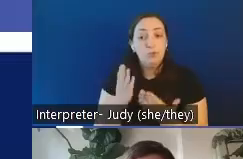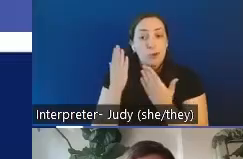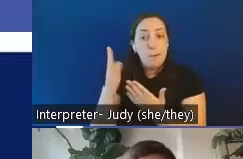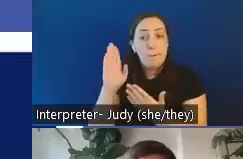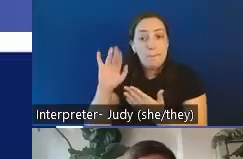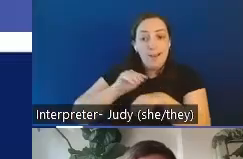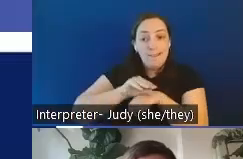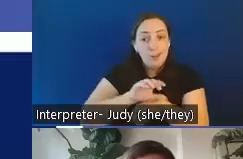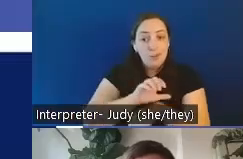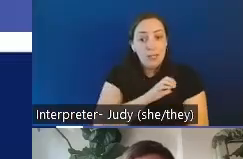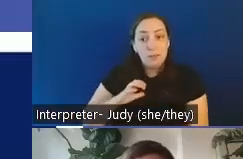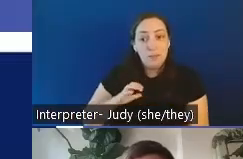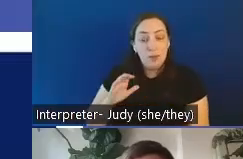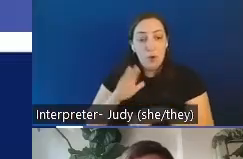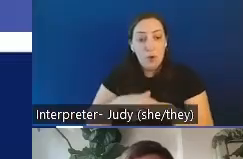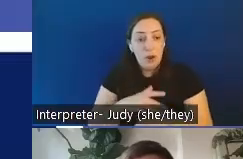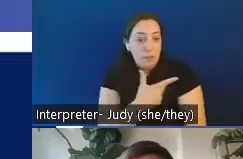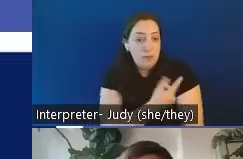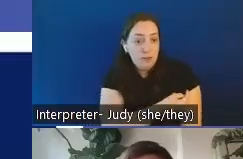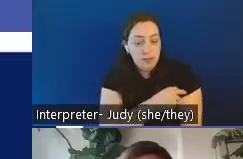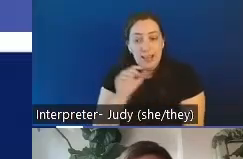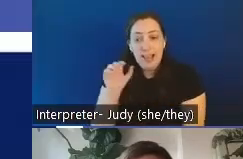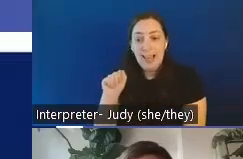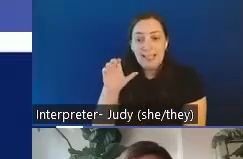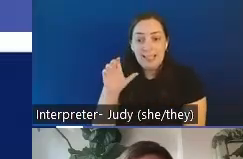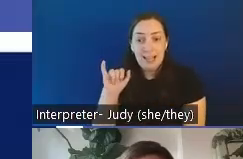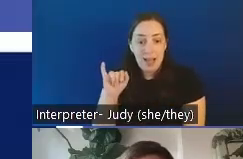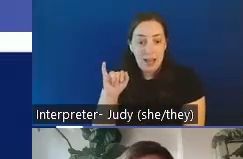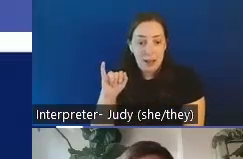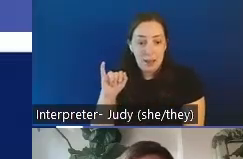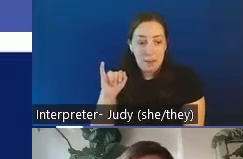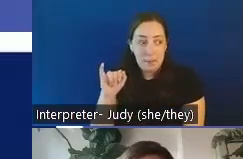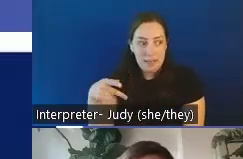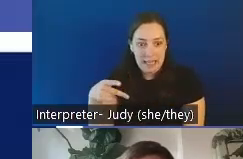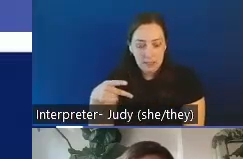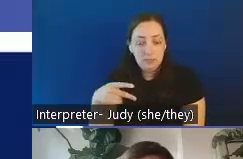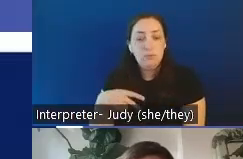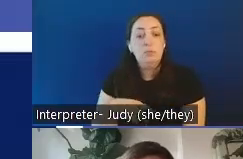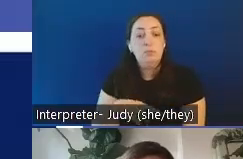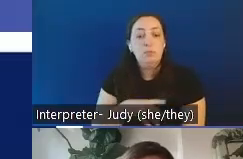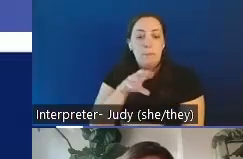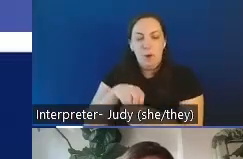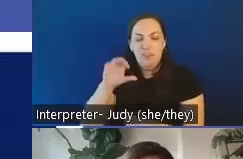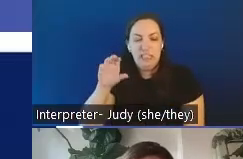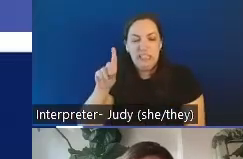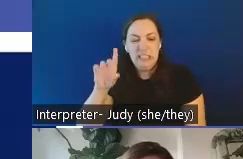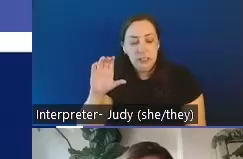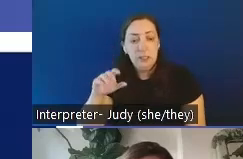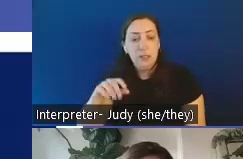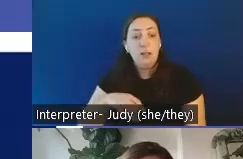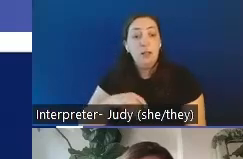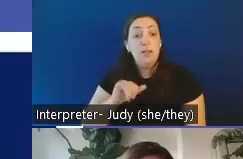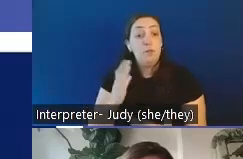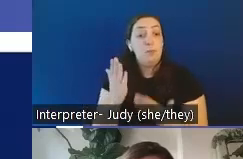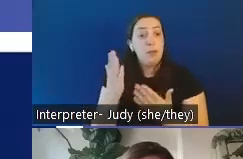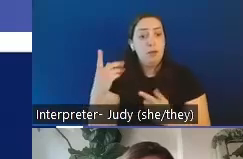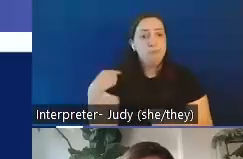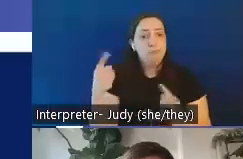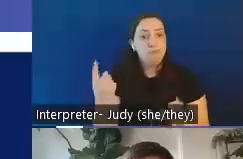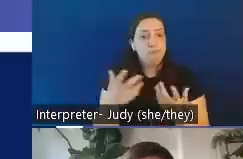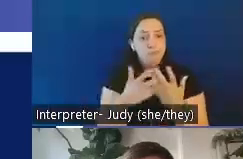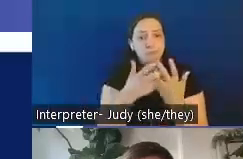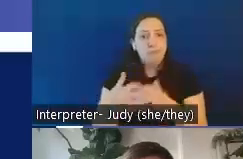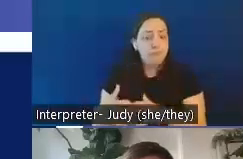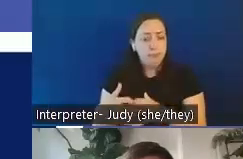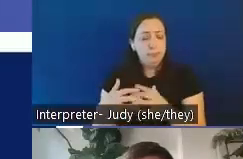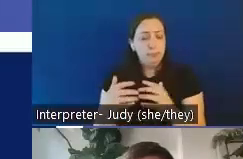Committee on Immunization Practices, or ACIP, that's part of the CDC. This has also been, and that recommendation has been aligned to